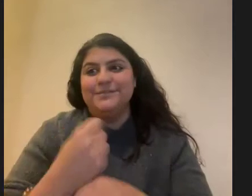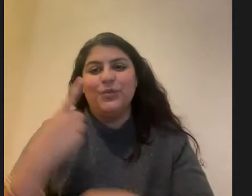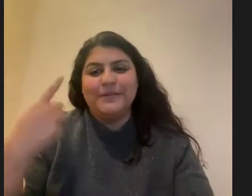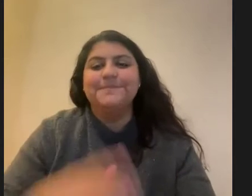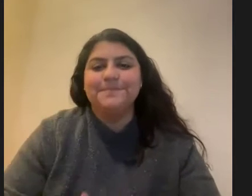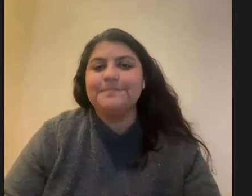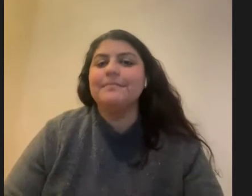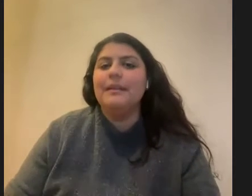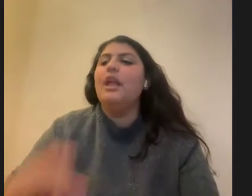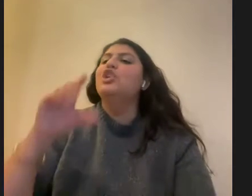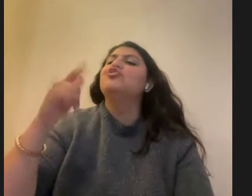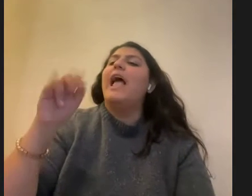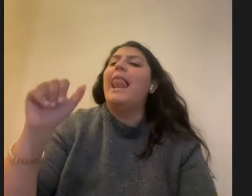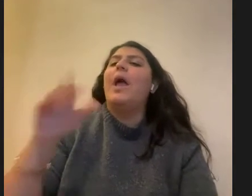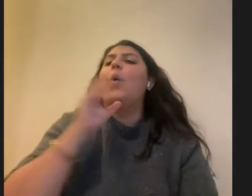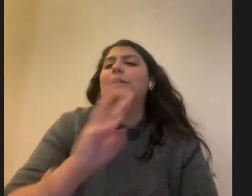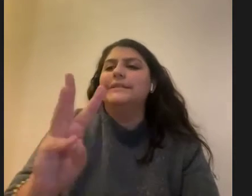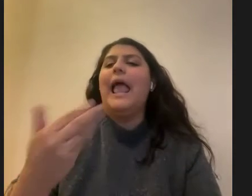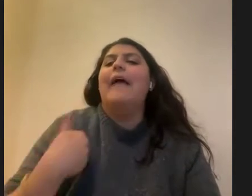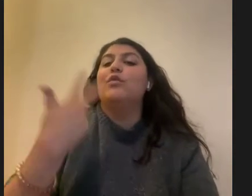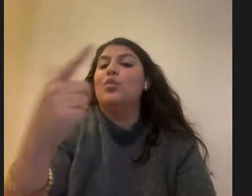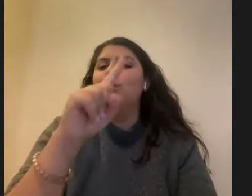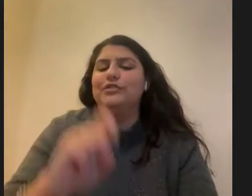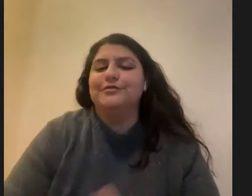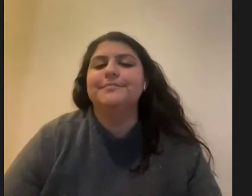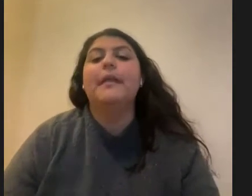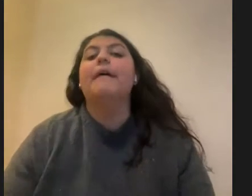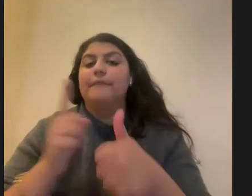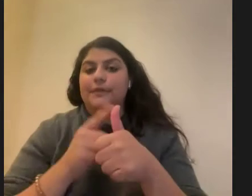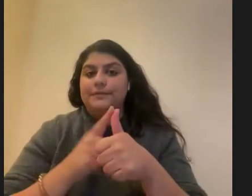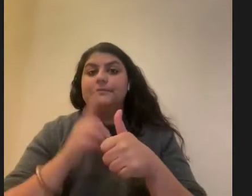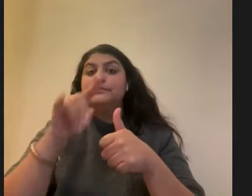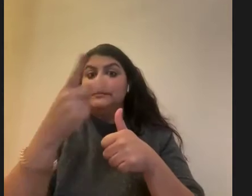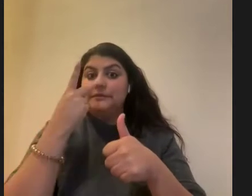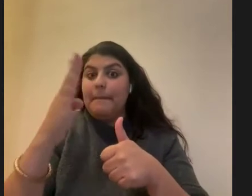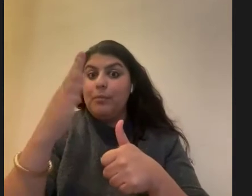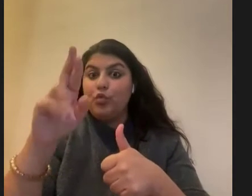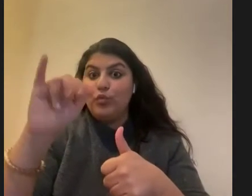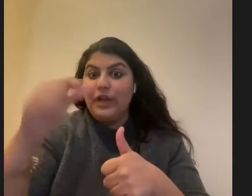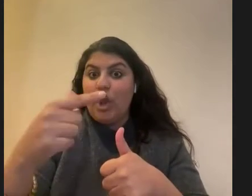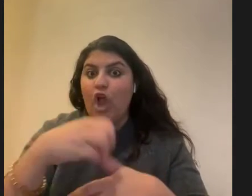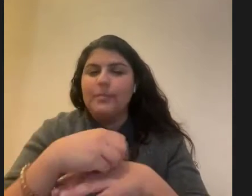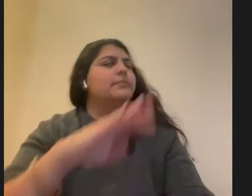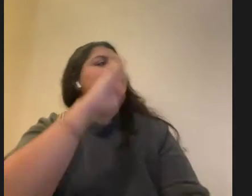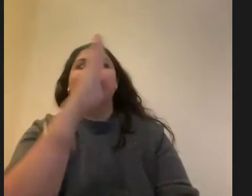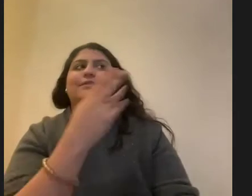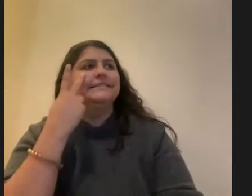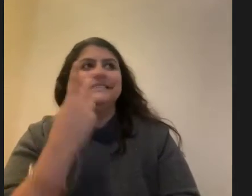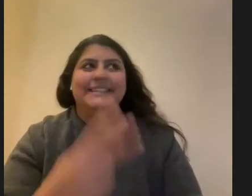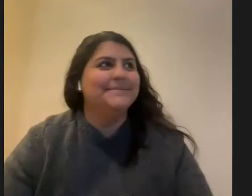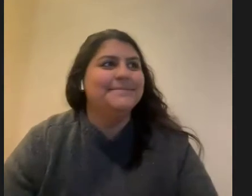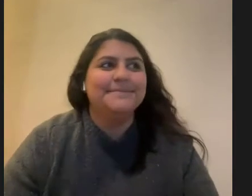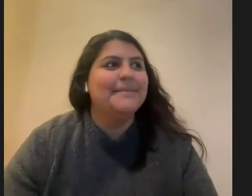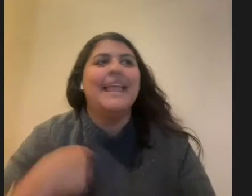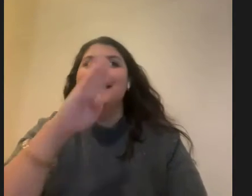who's 6 years old. Gianna's got three questions. Okay. First, have you ever seen a blue ring octopus? I've never seen a blue ring octopus. I've never been to